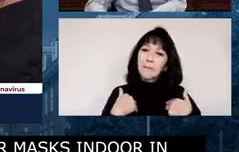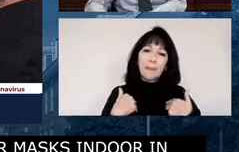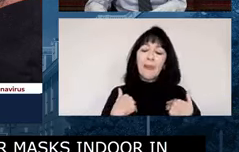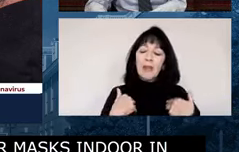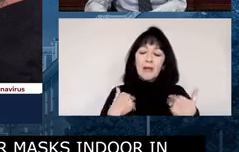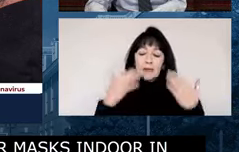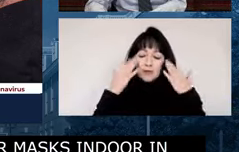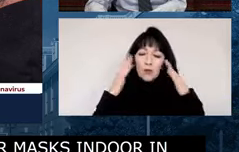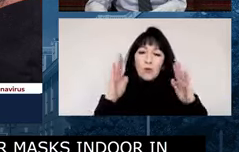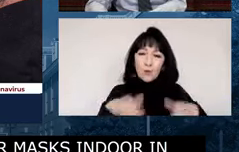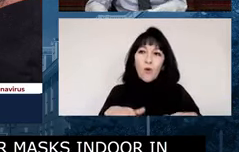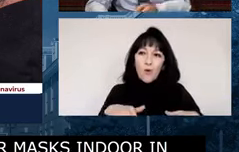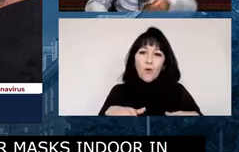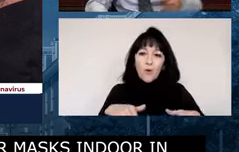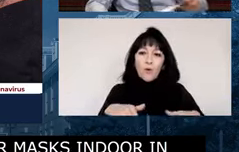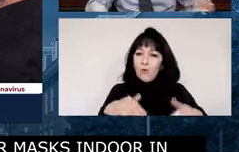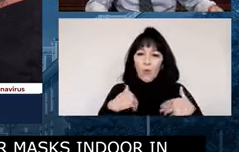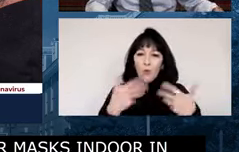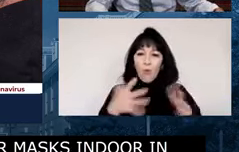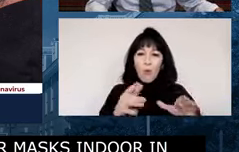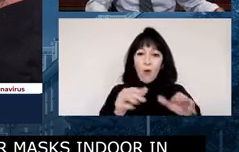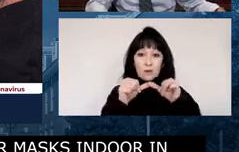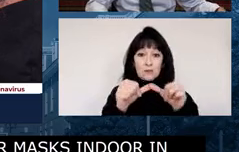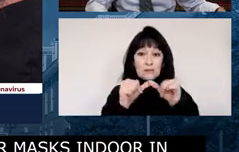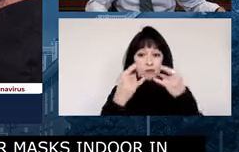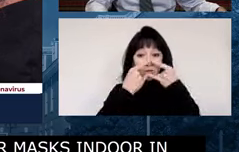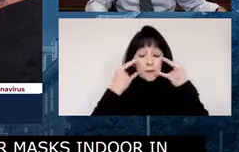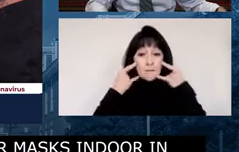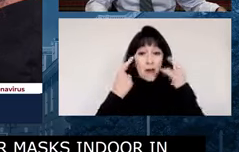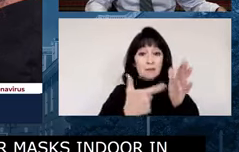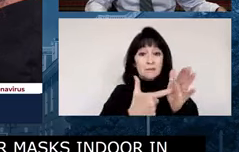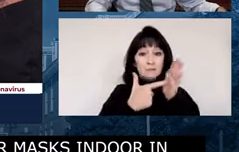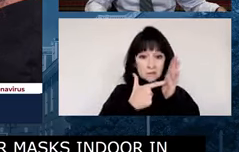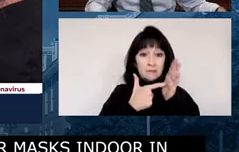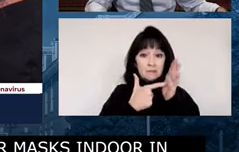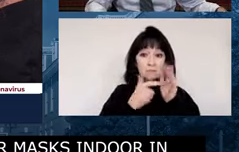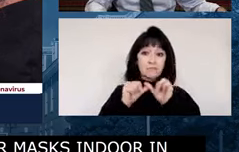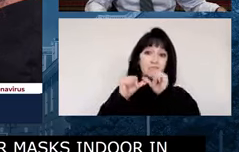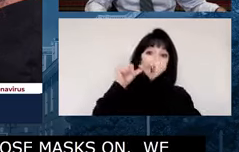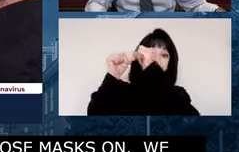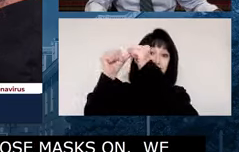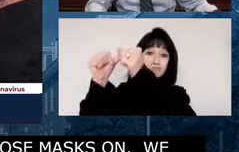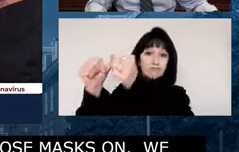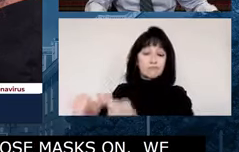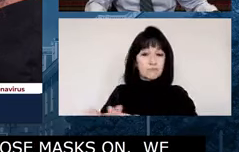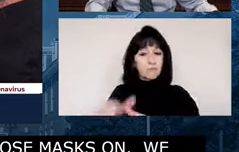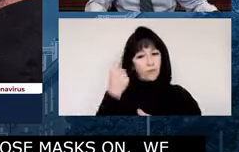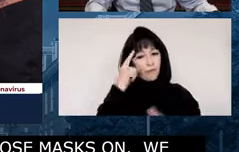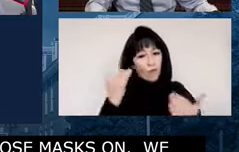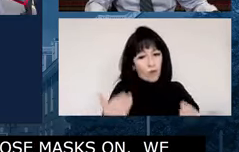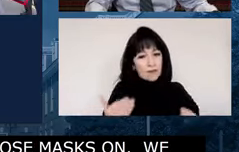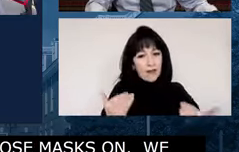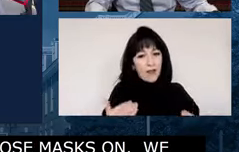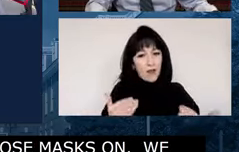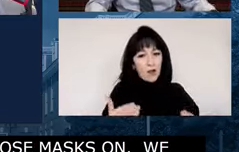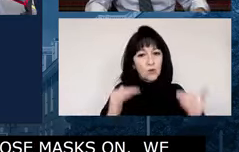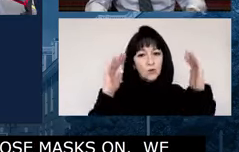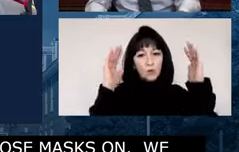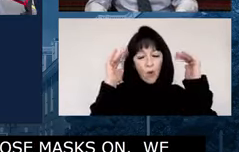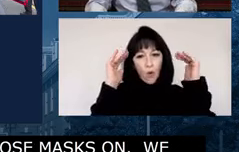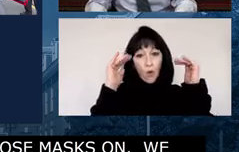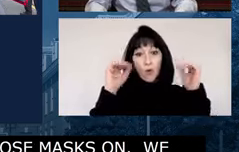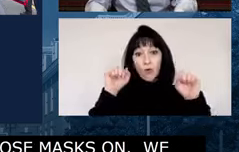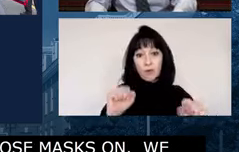mask mandate a day longer than necessary, and we'll keep our eye on the data to inform that decision making. We are